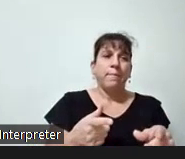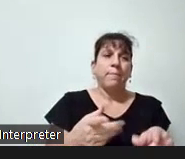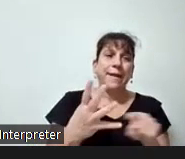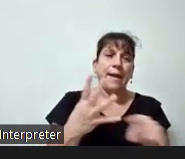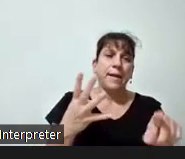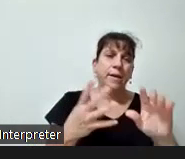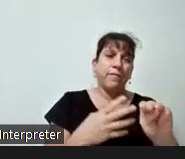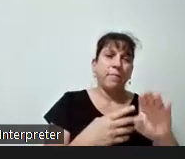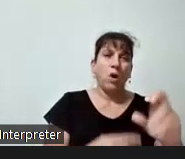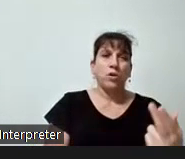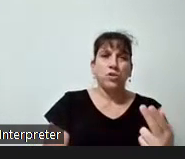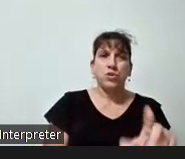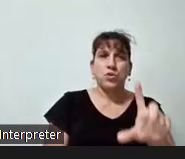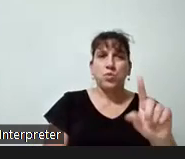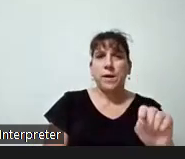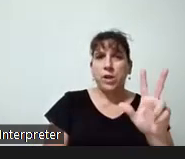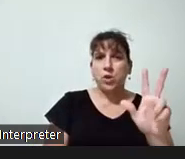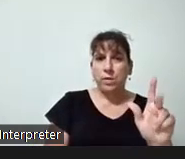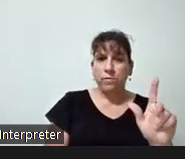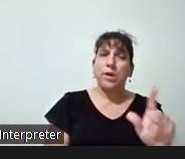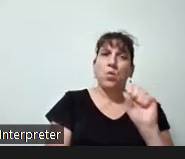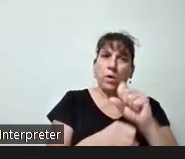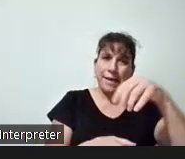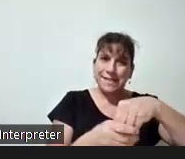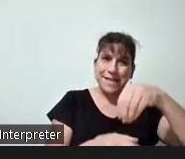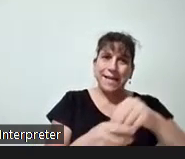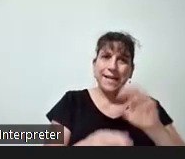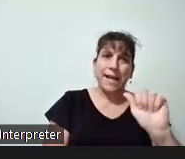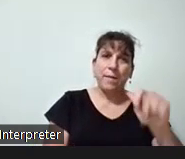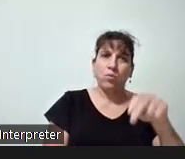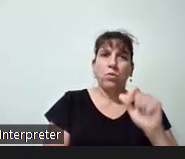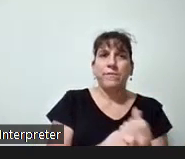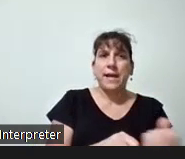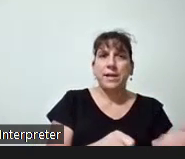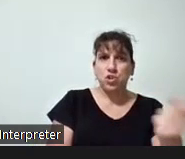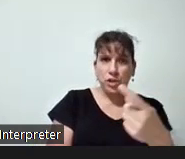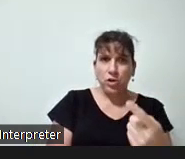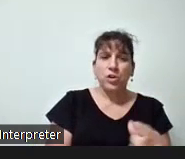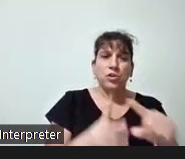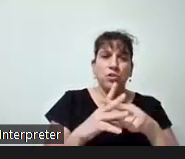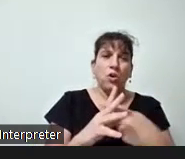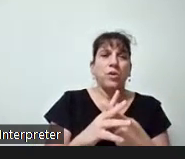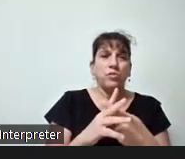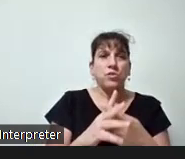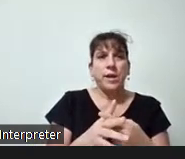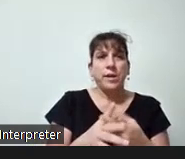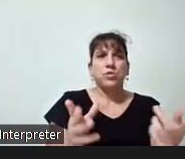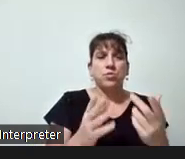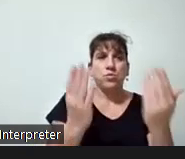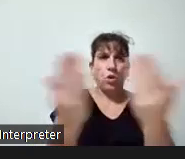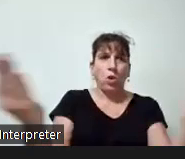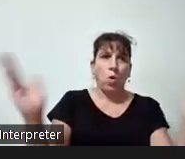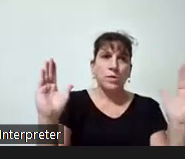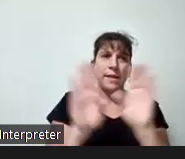March 2023. Work towards interior work starting in April of next year. Start trying to close in the building May through summer of